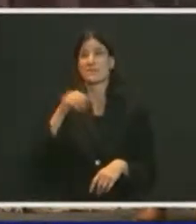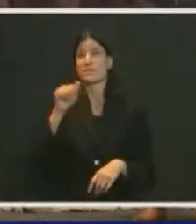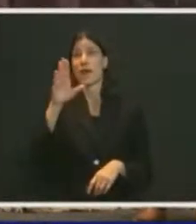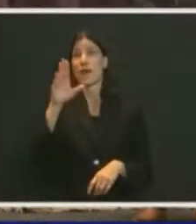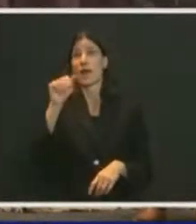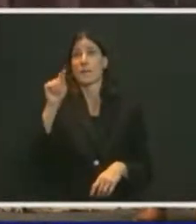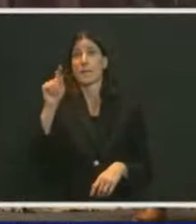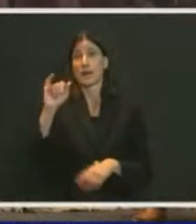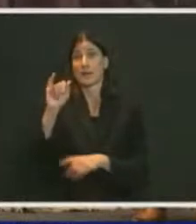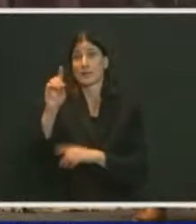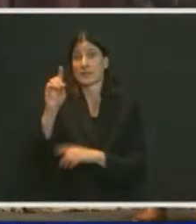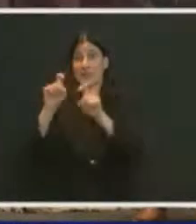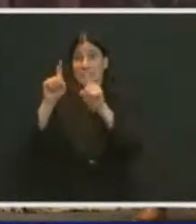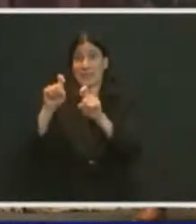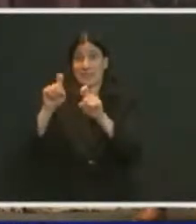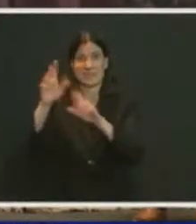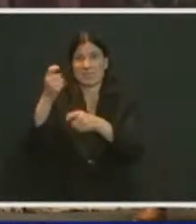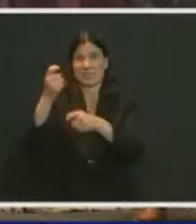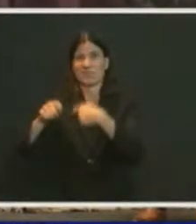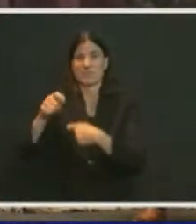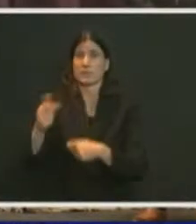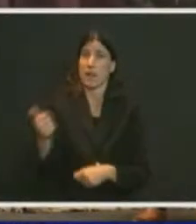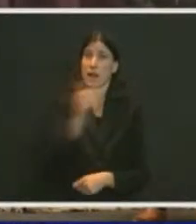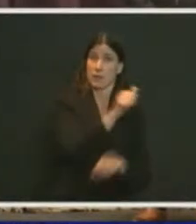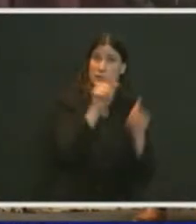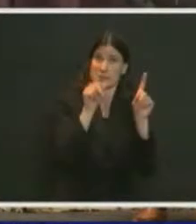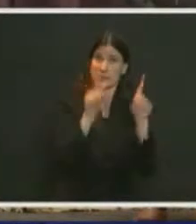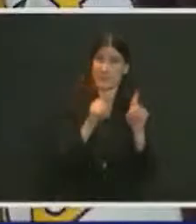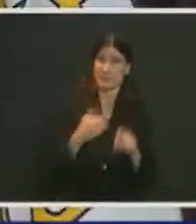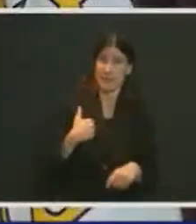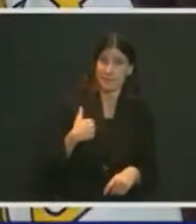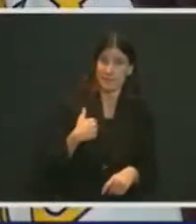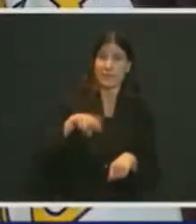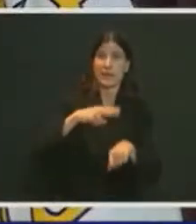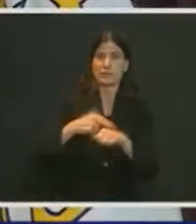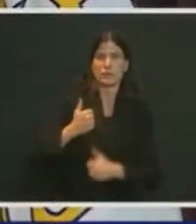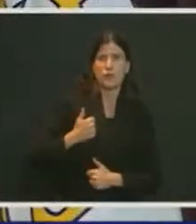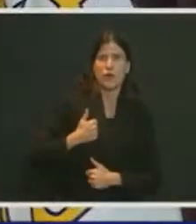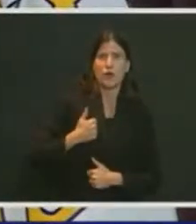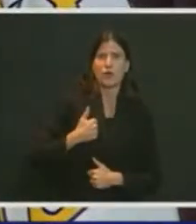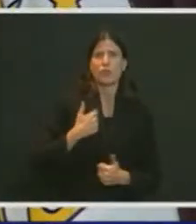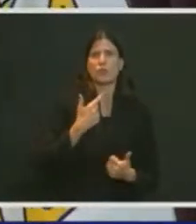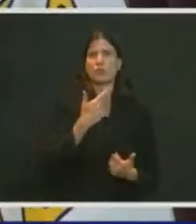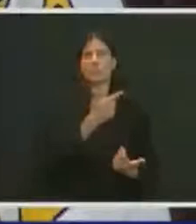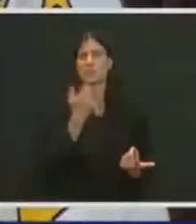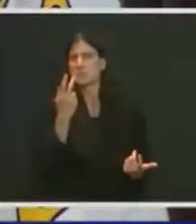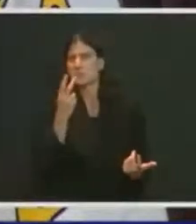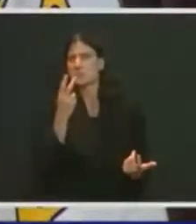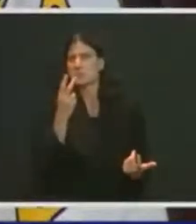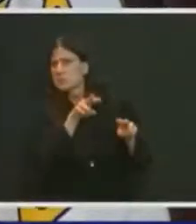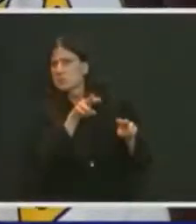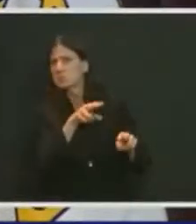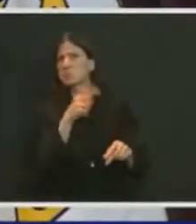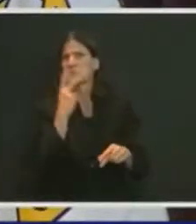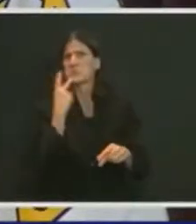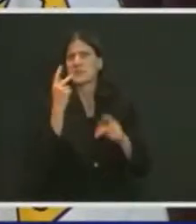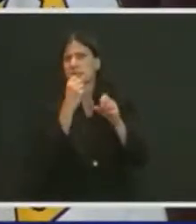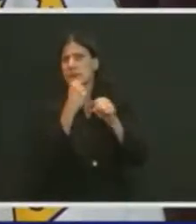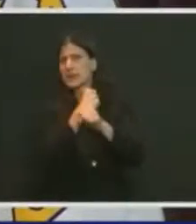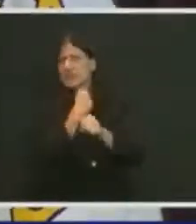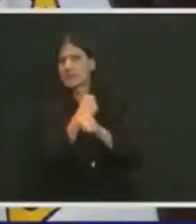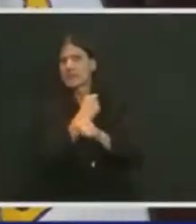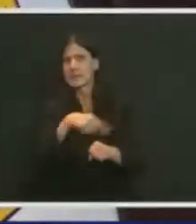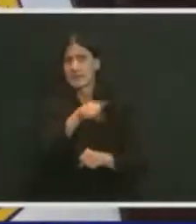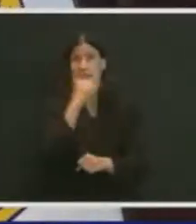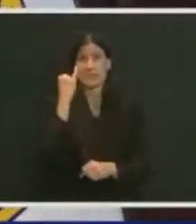National Guard test, especially in the urban core where we're seeing the 30%, 27% numbers? Is that a reasonable expectation